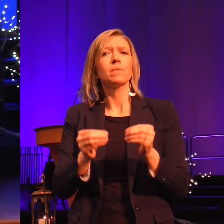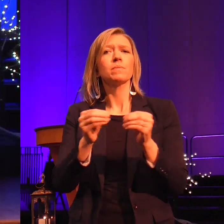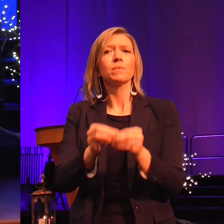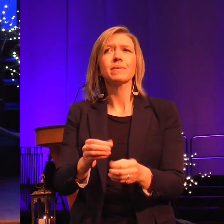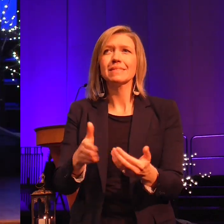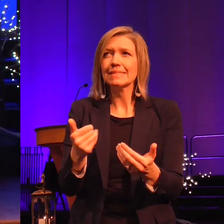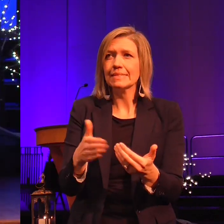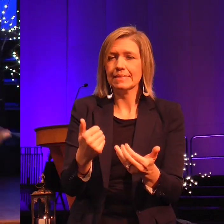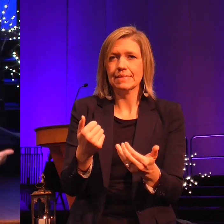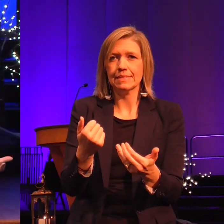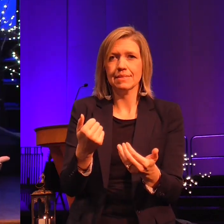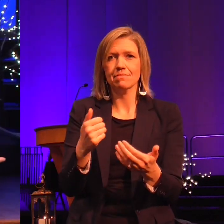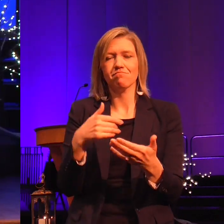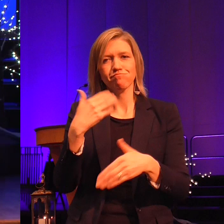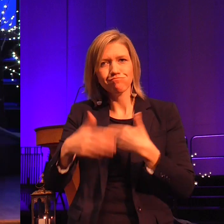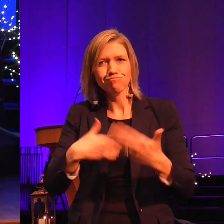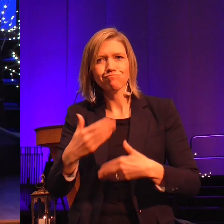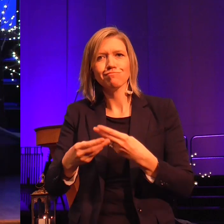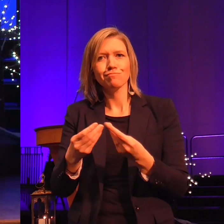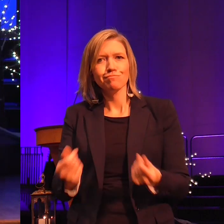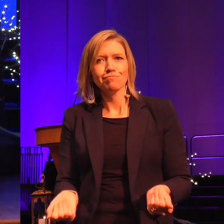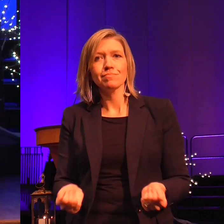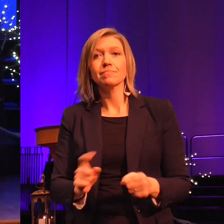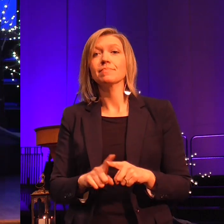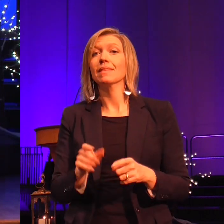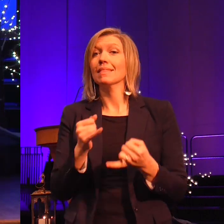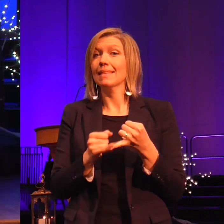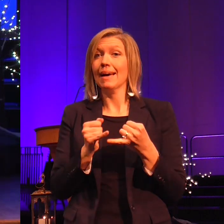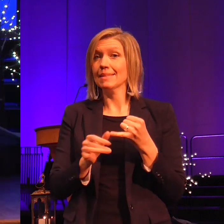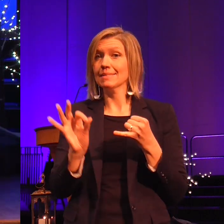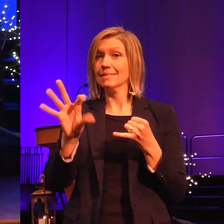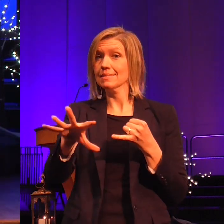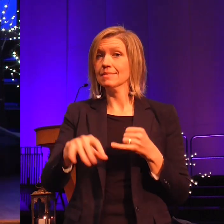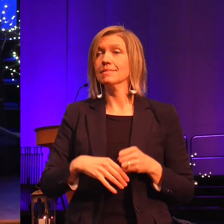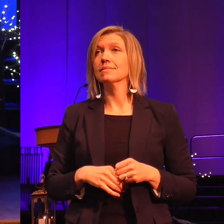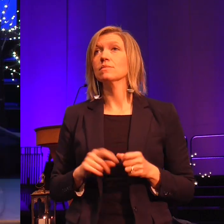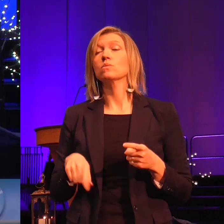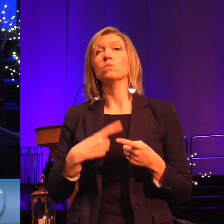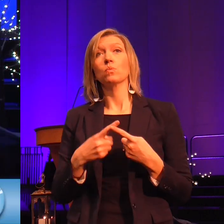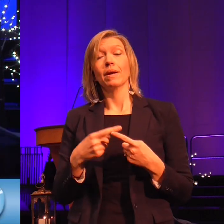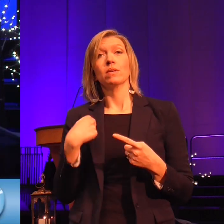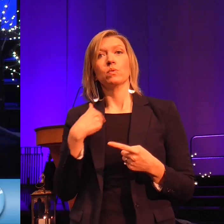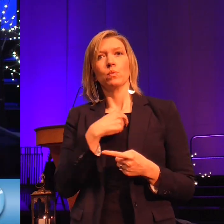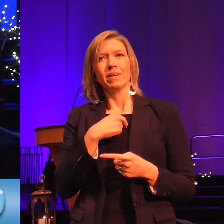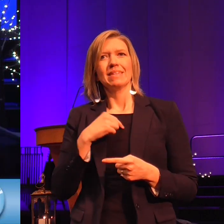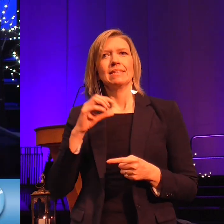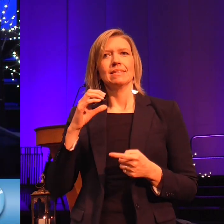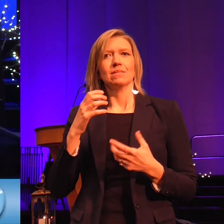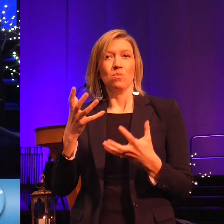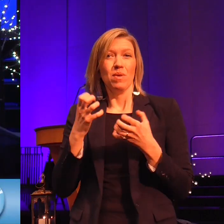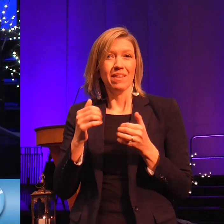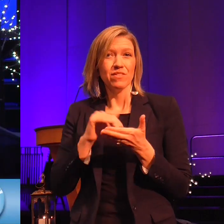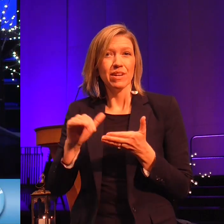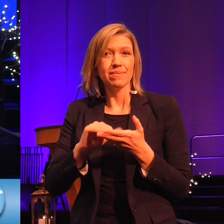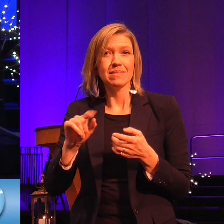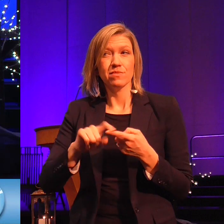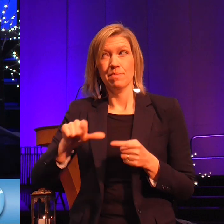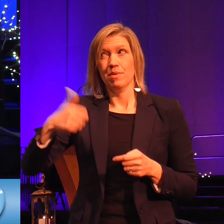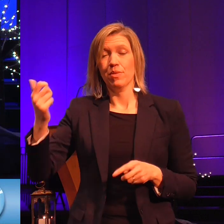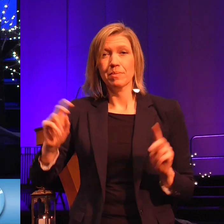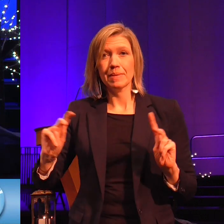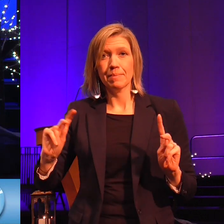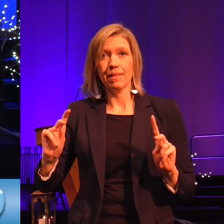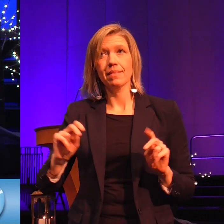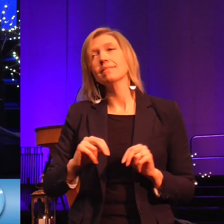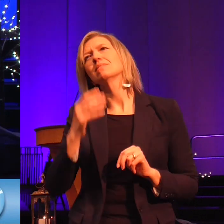do. But that also brings me to the last point when we're seeking forgiveness of other people. I don't know